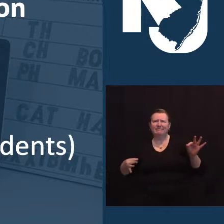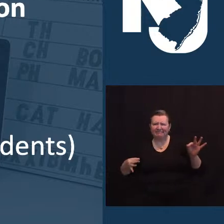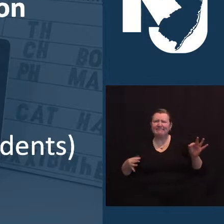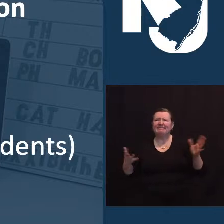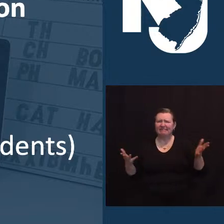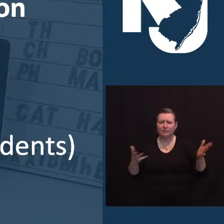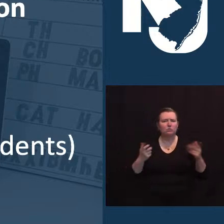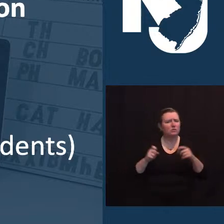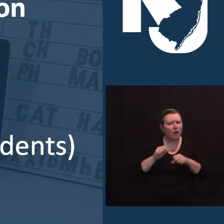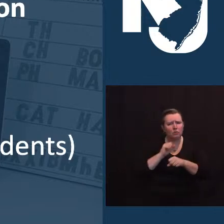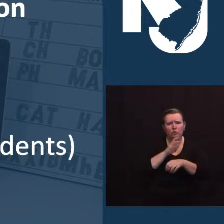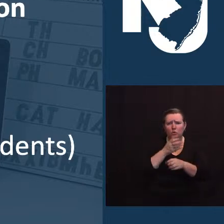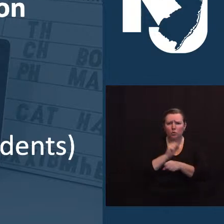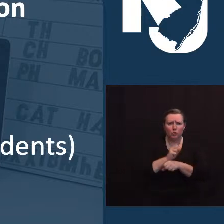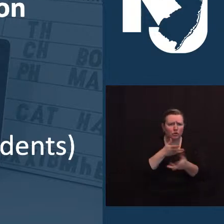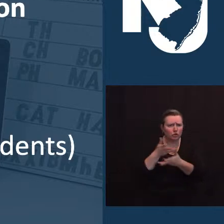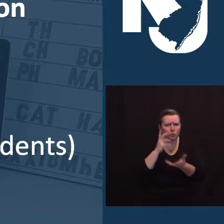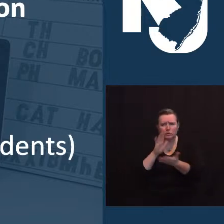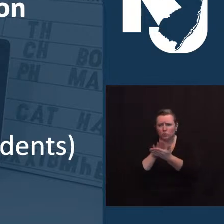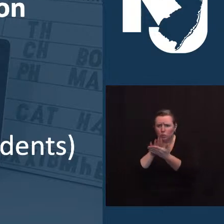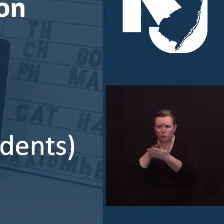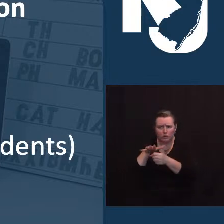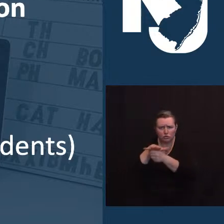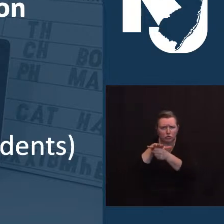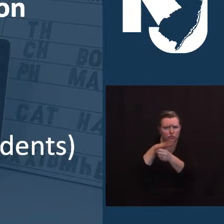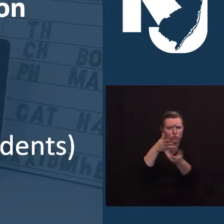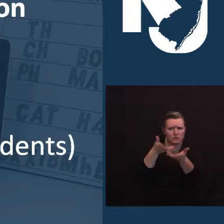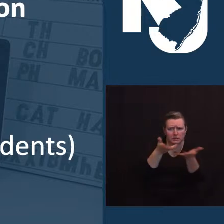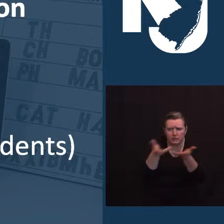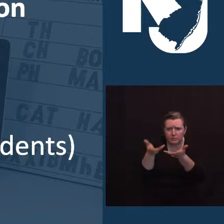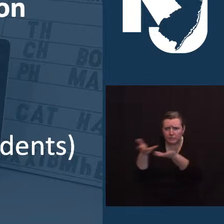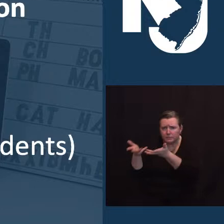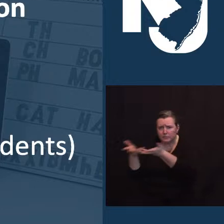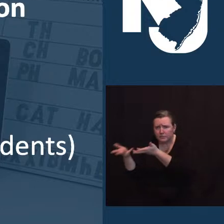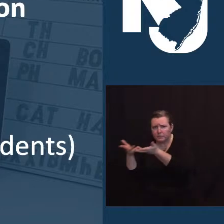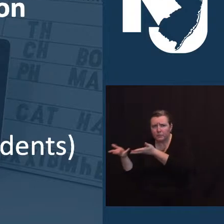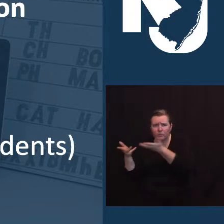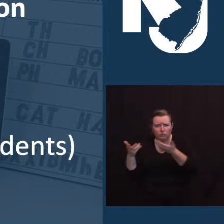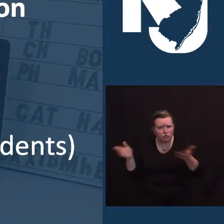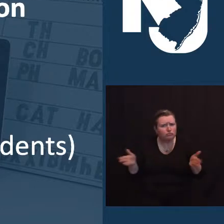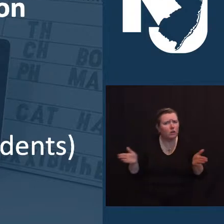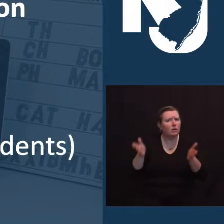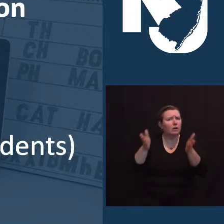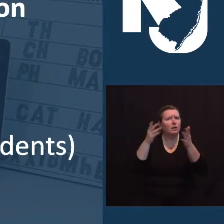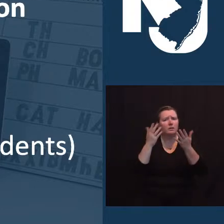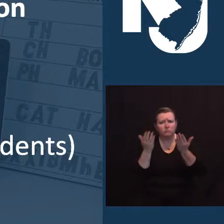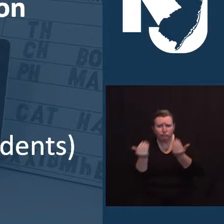with these districts and through their local health departments with this guidance today to get these students